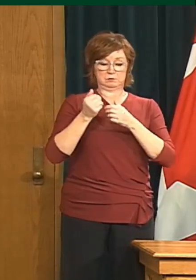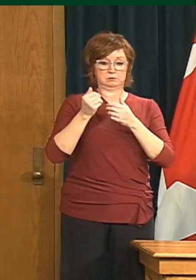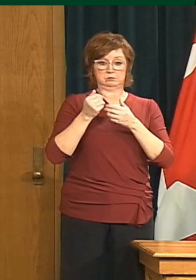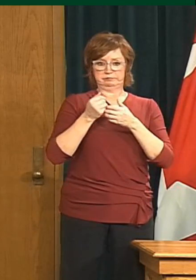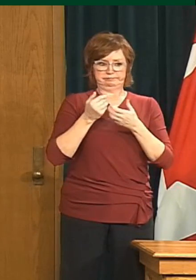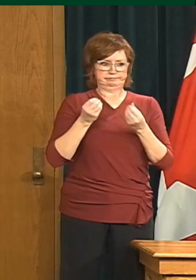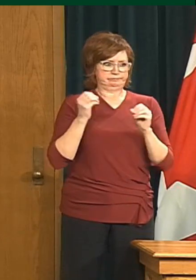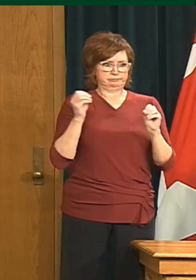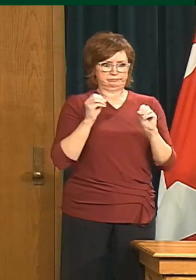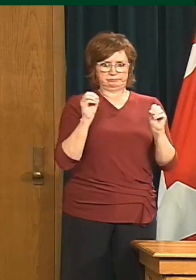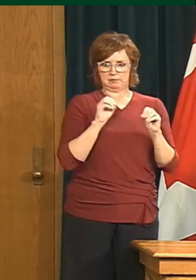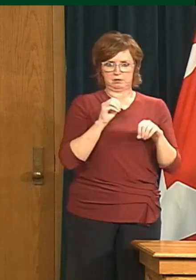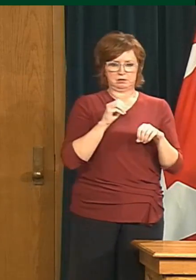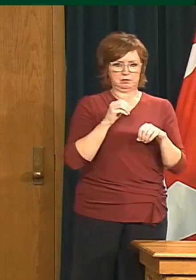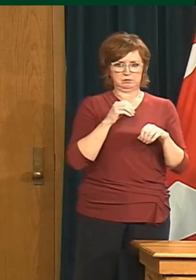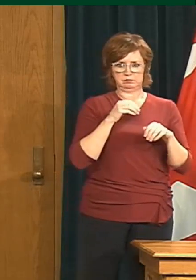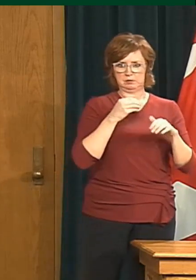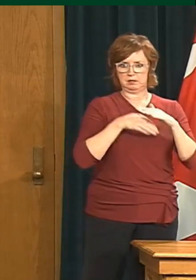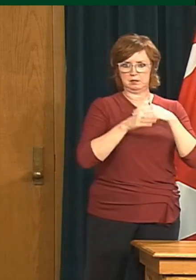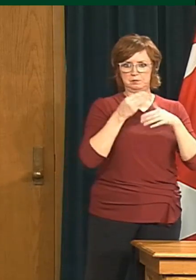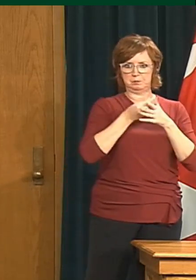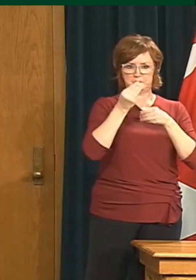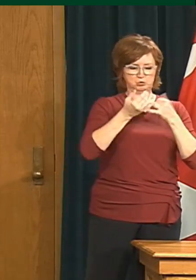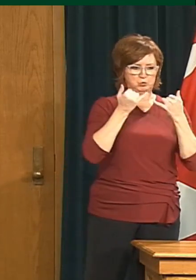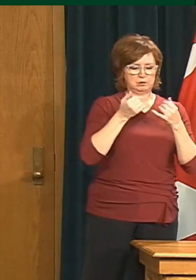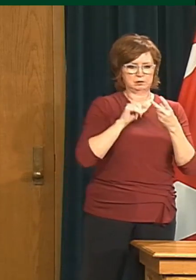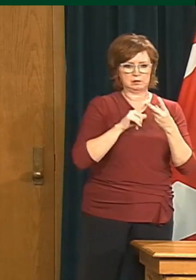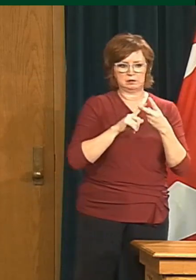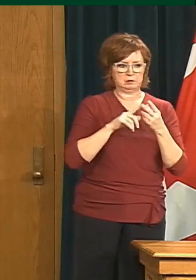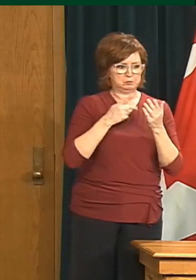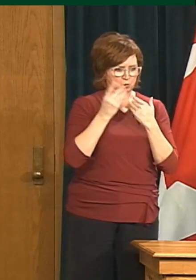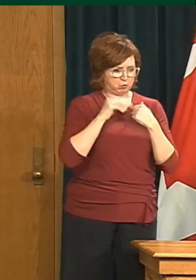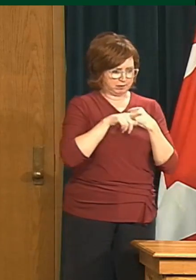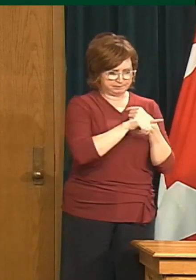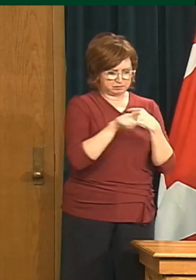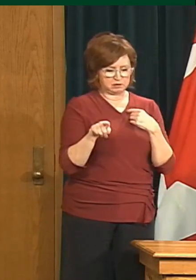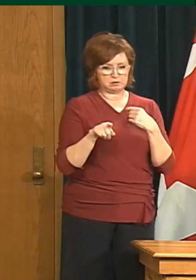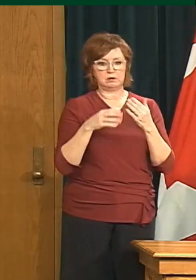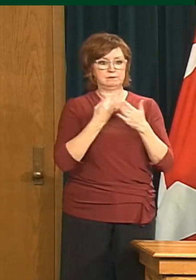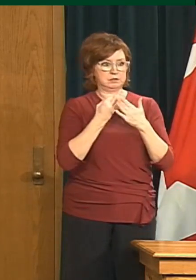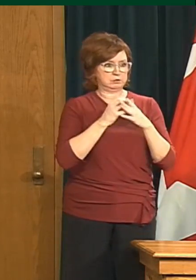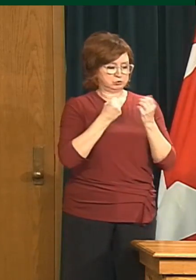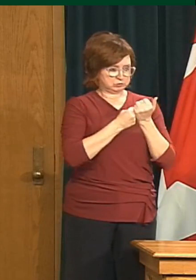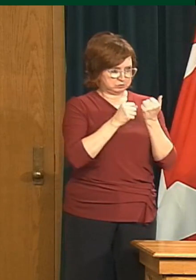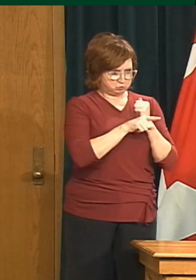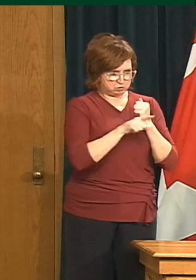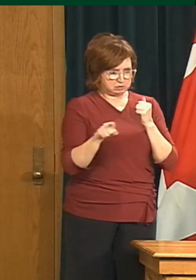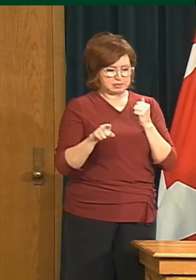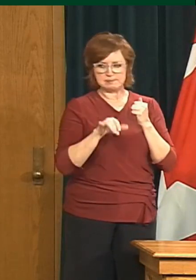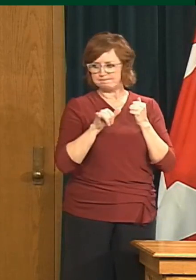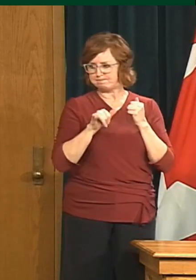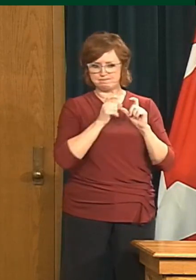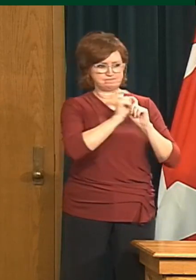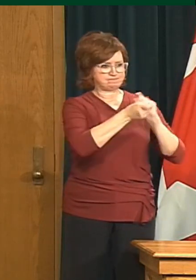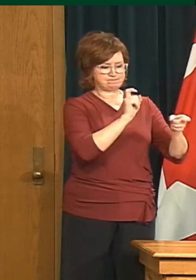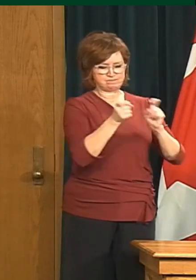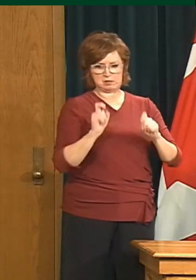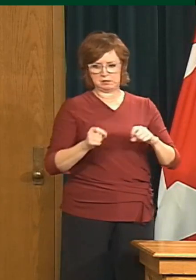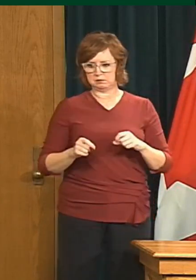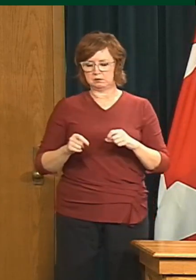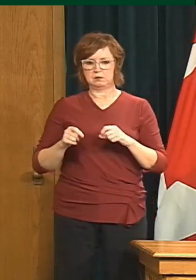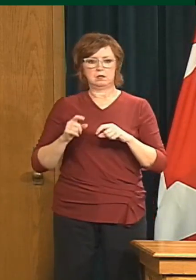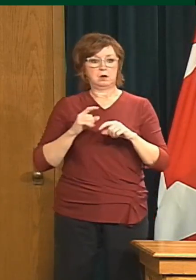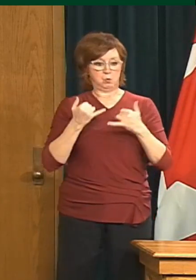other programs and other financial support you're providing that may be accounted for at this point, but